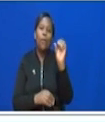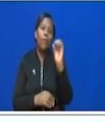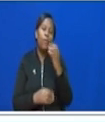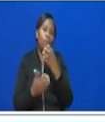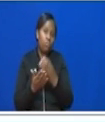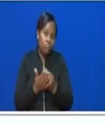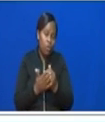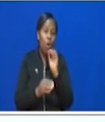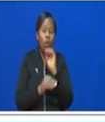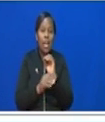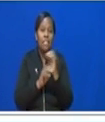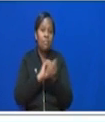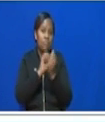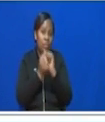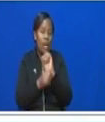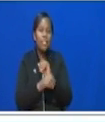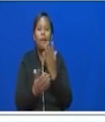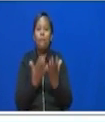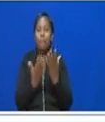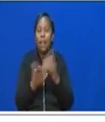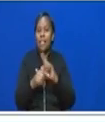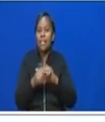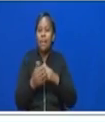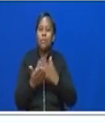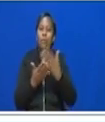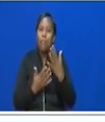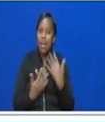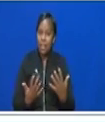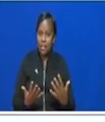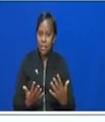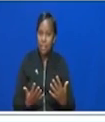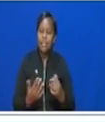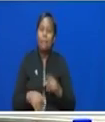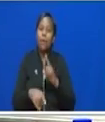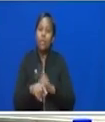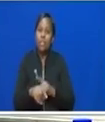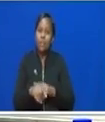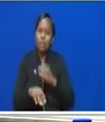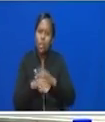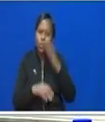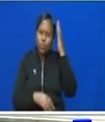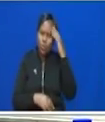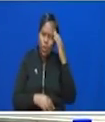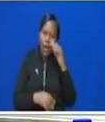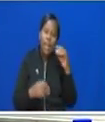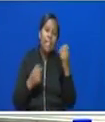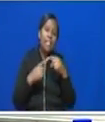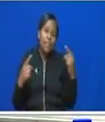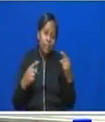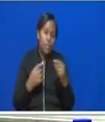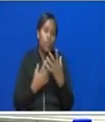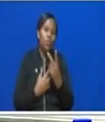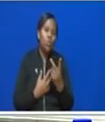or you ask for balance whenever you're buying things. It's about time we get to know the difference of these